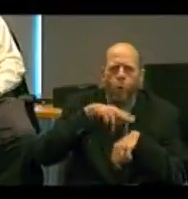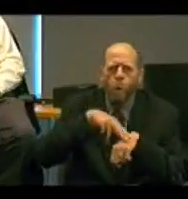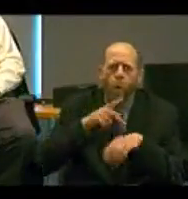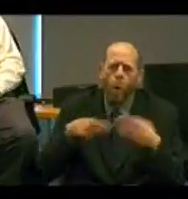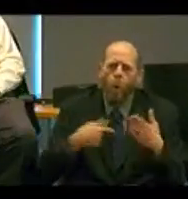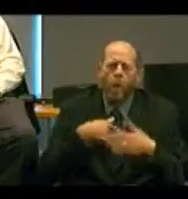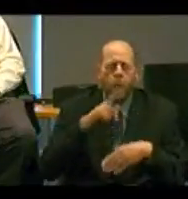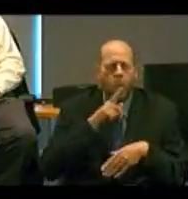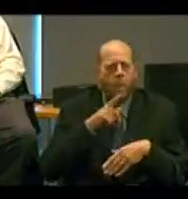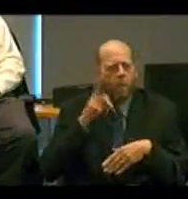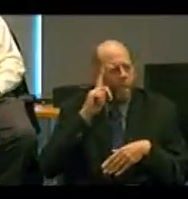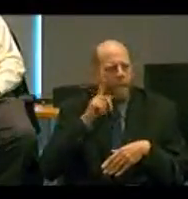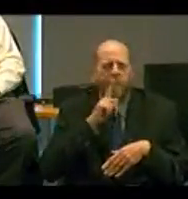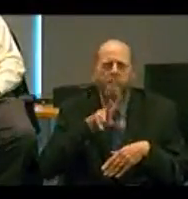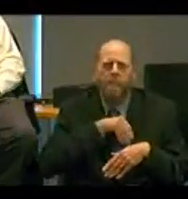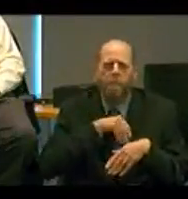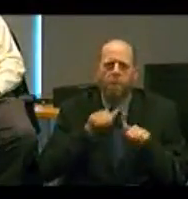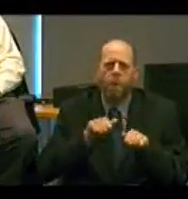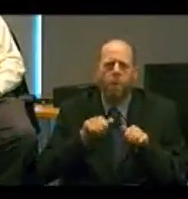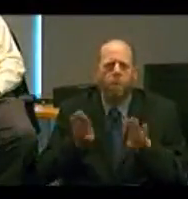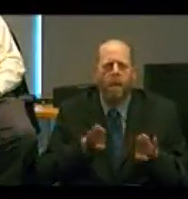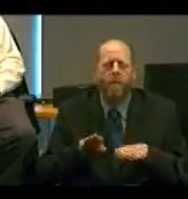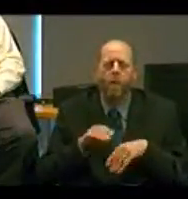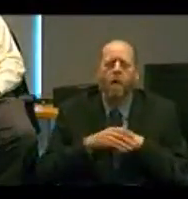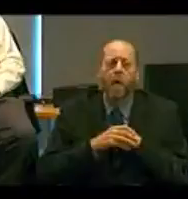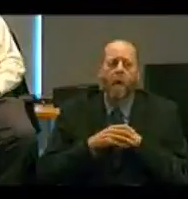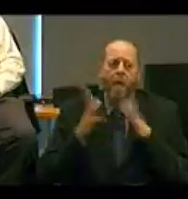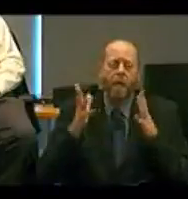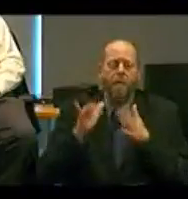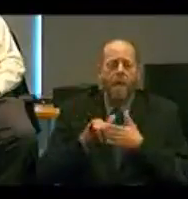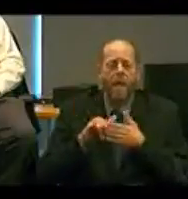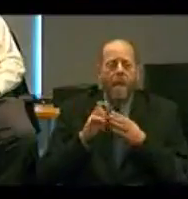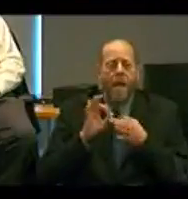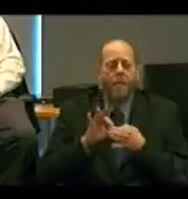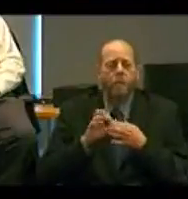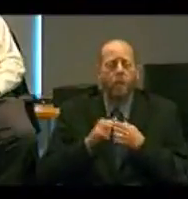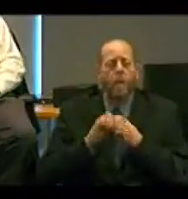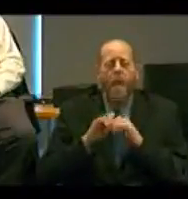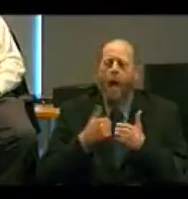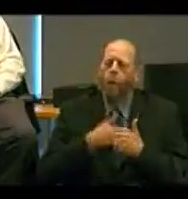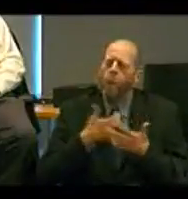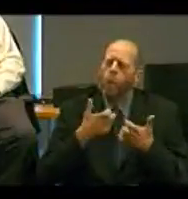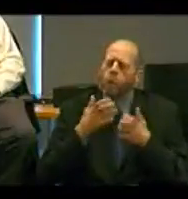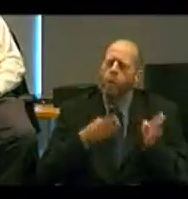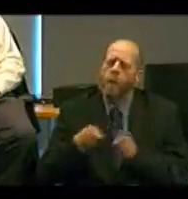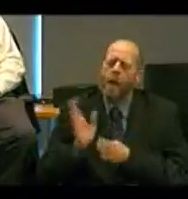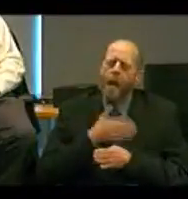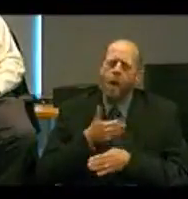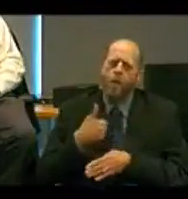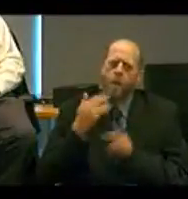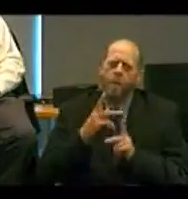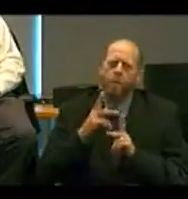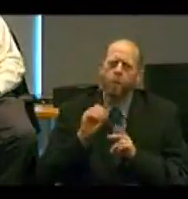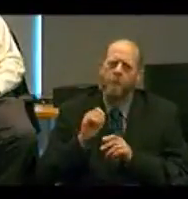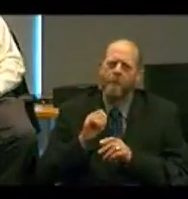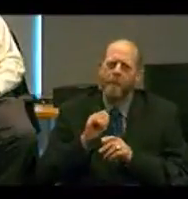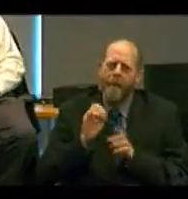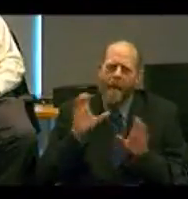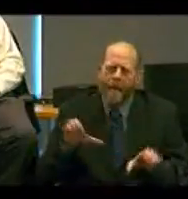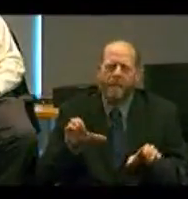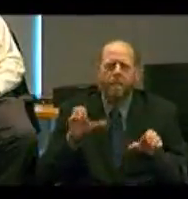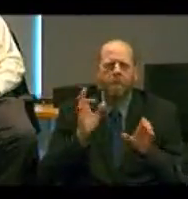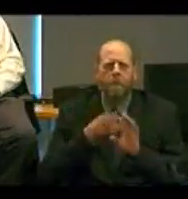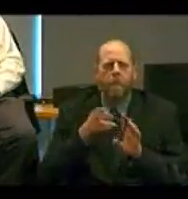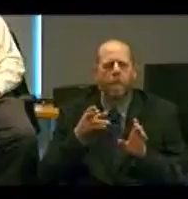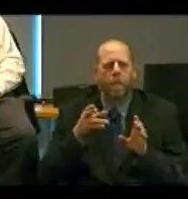to be acceptable behavior, and a lot of that has to do with how we want to prepare our young people to be active participants as